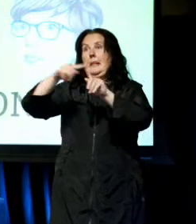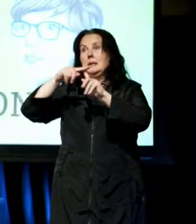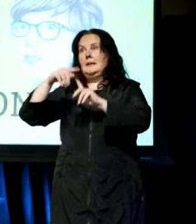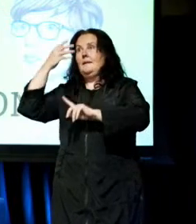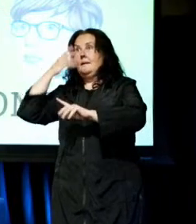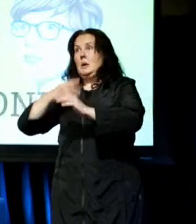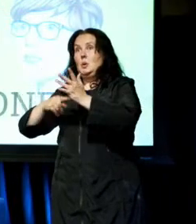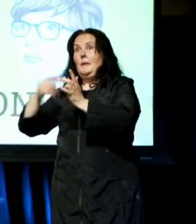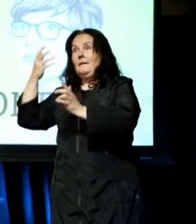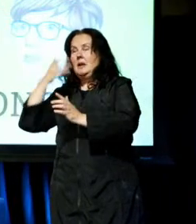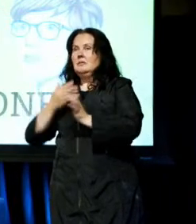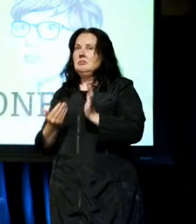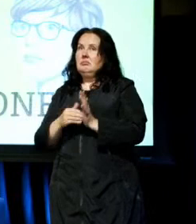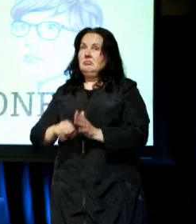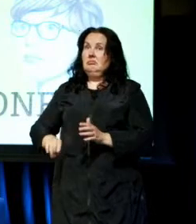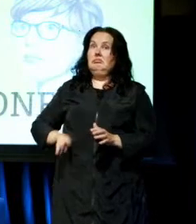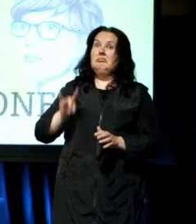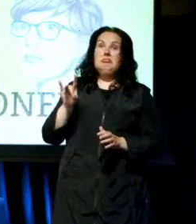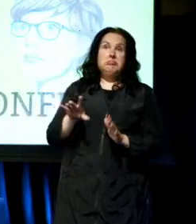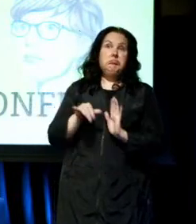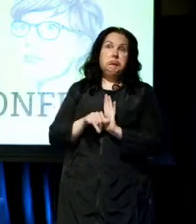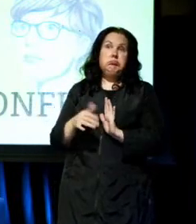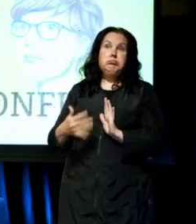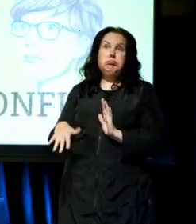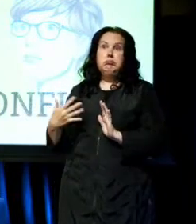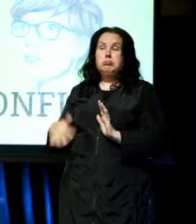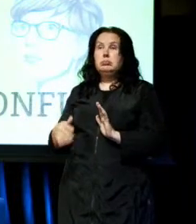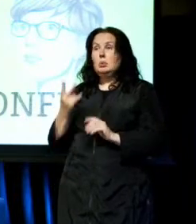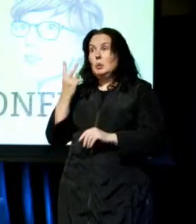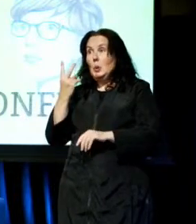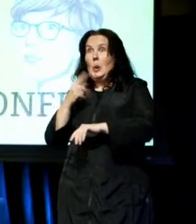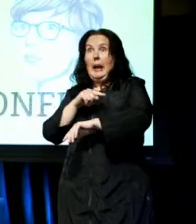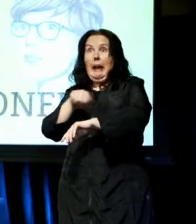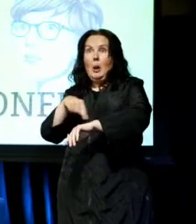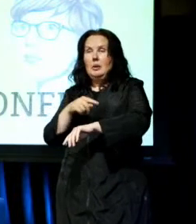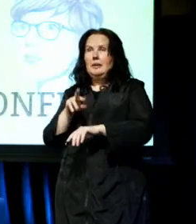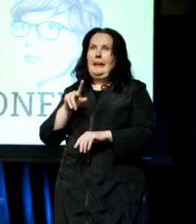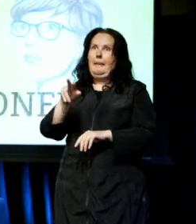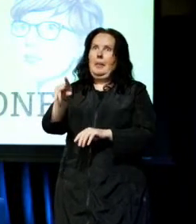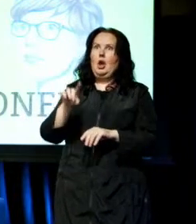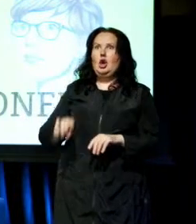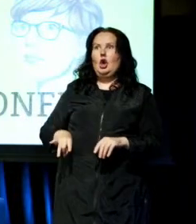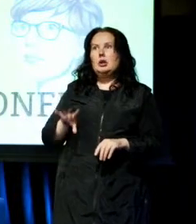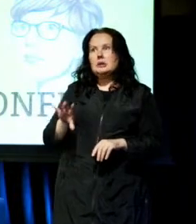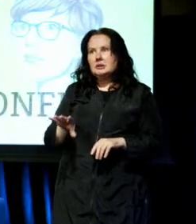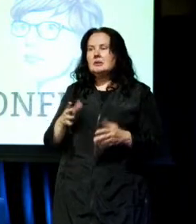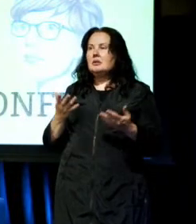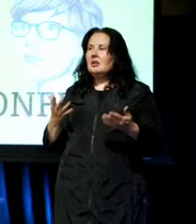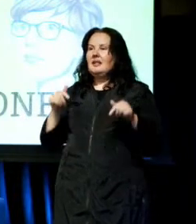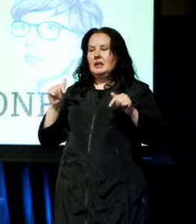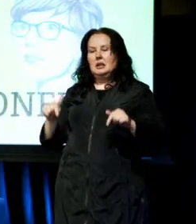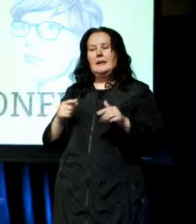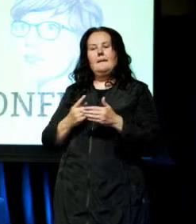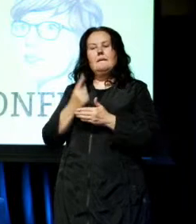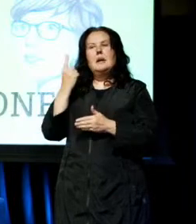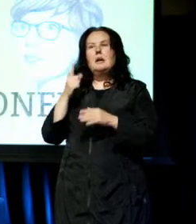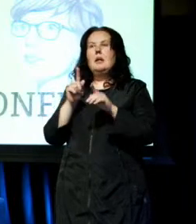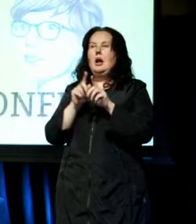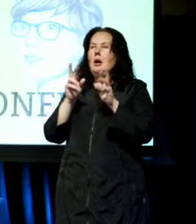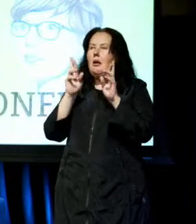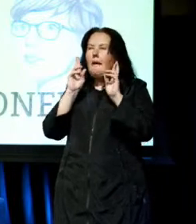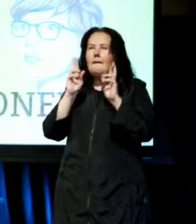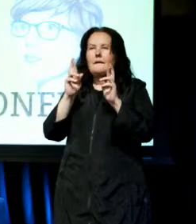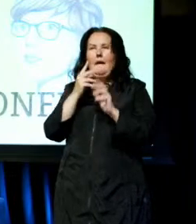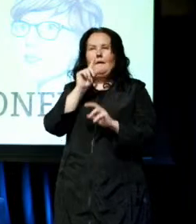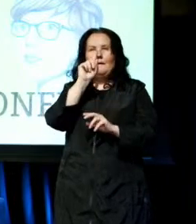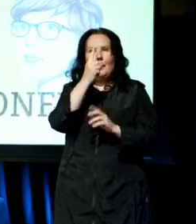that costs extra. And then of course, if I was going to do 2 hours, it was like kind of doubling all the costs. So this was just like, this event is like hopefully first